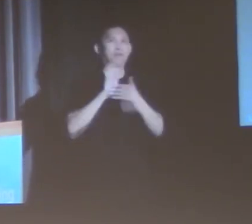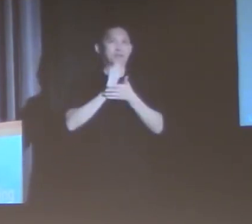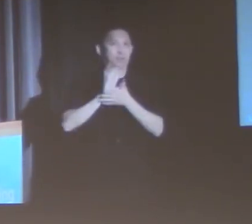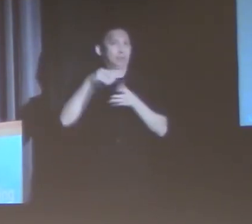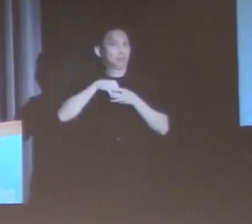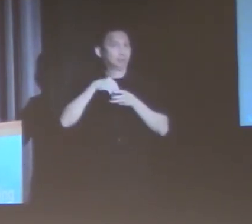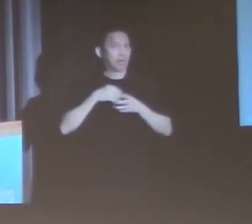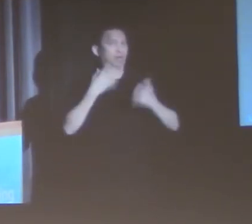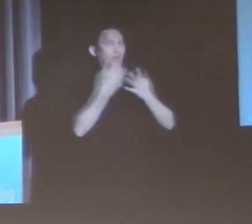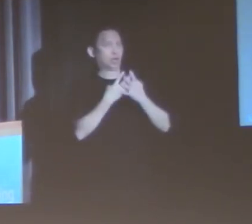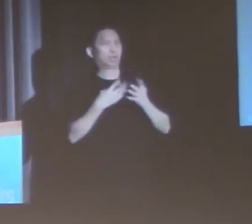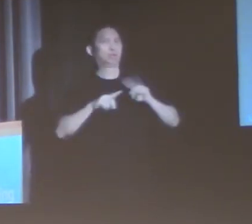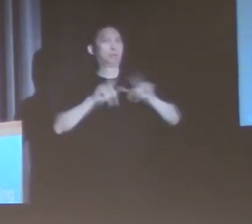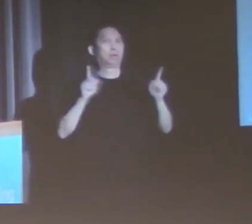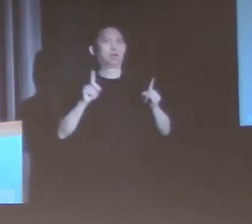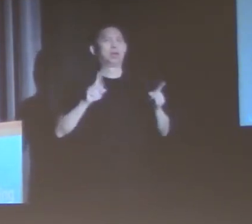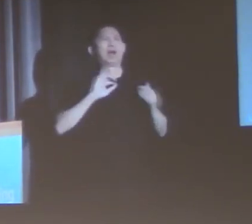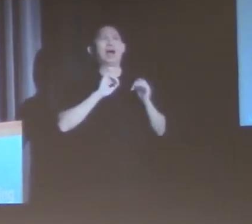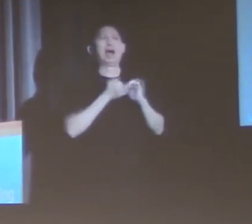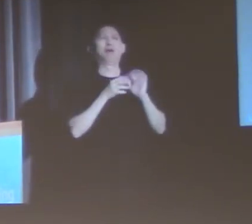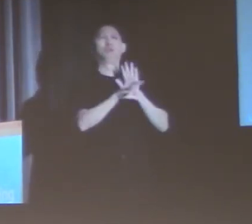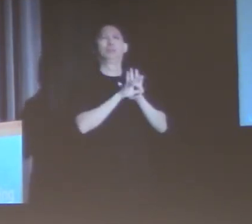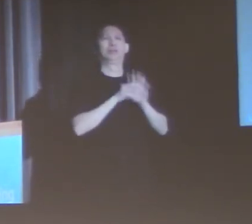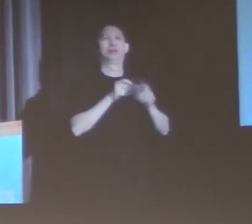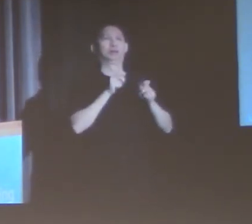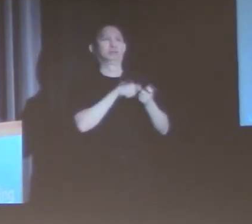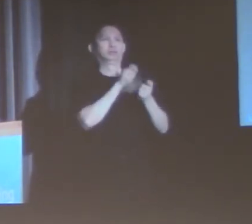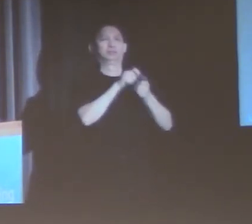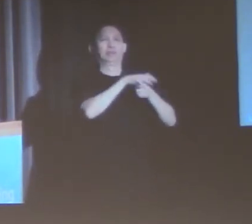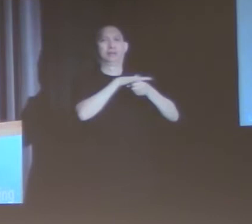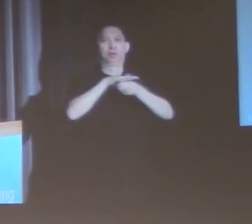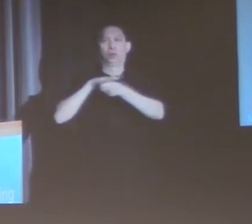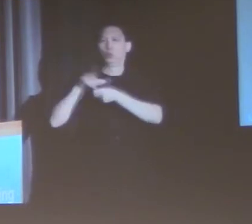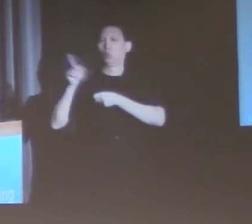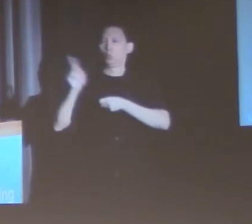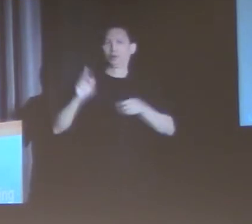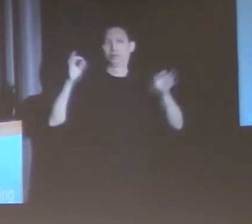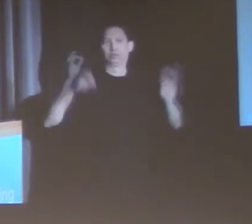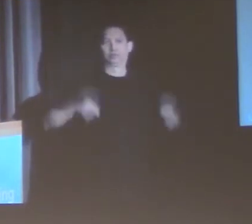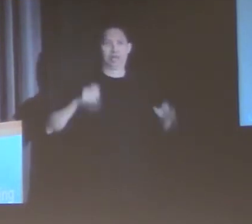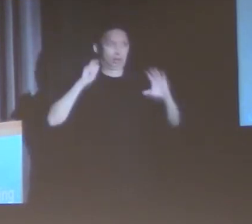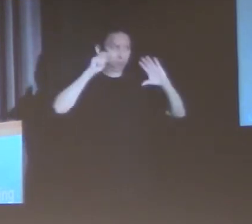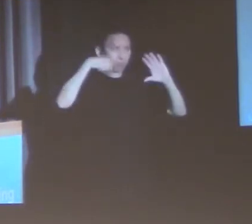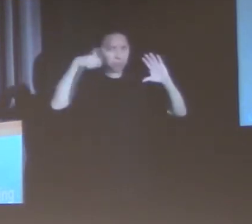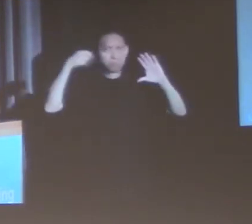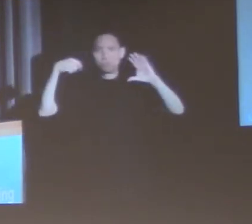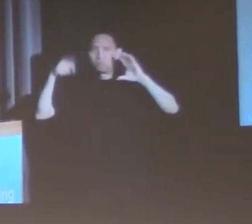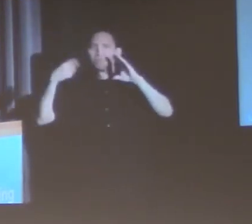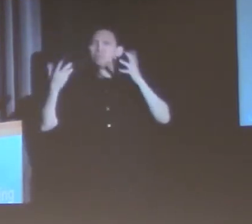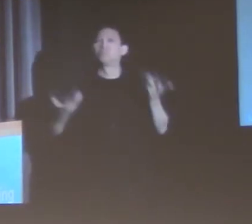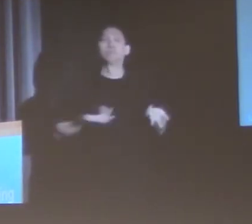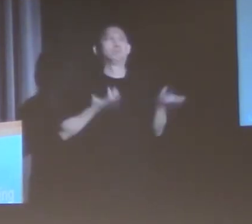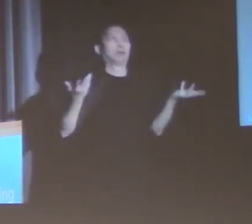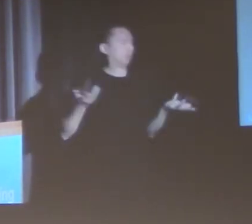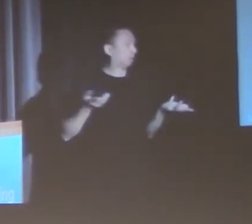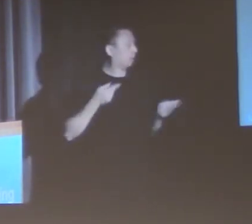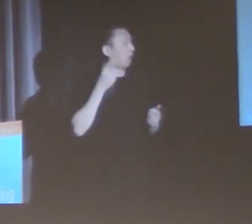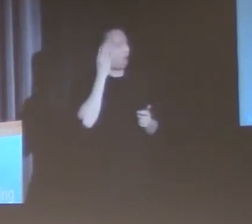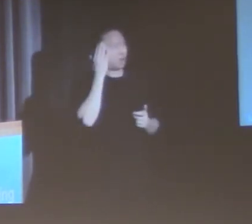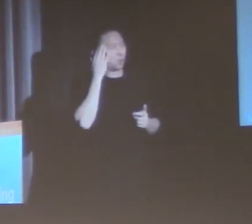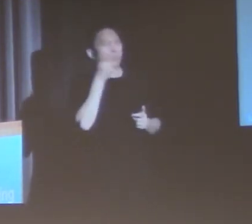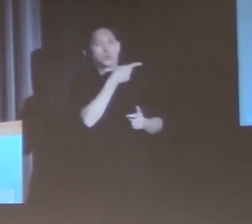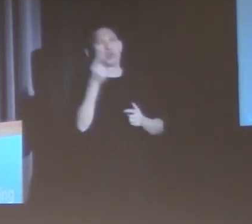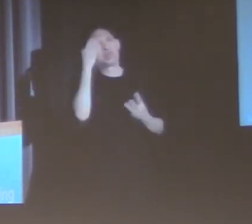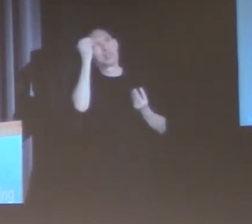about how you chose the spaces that you decided to indeed film, and how you think about this? What does the